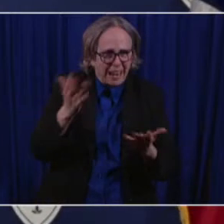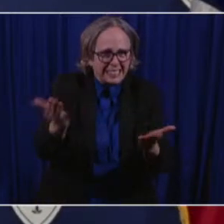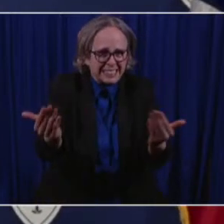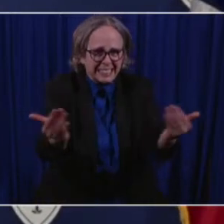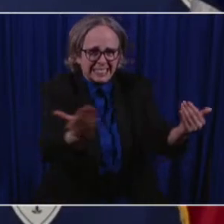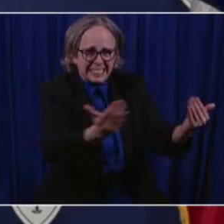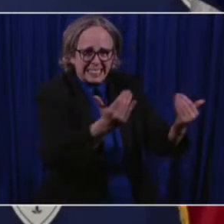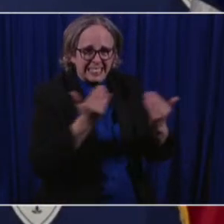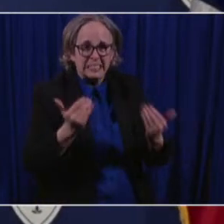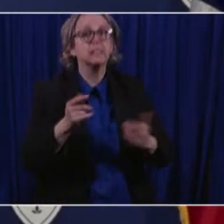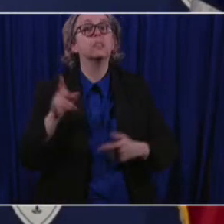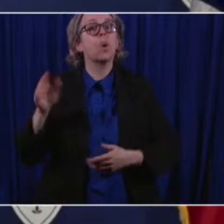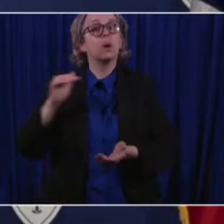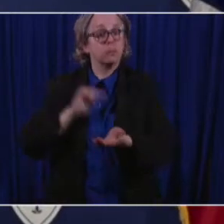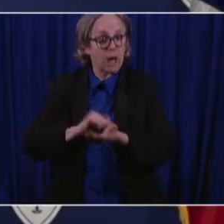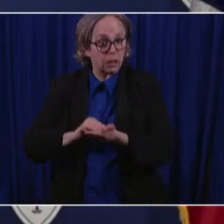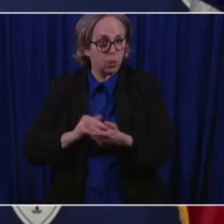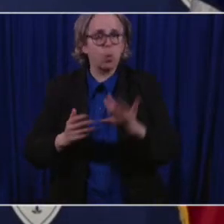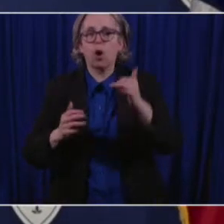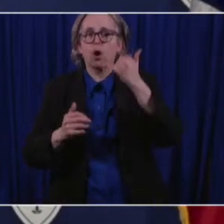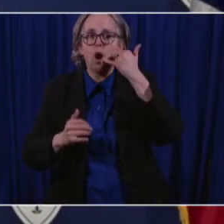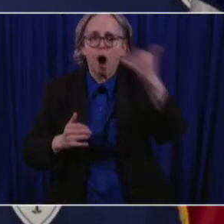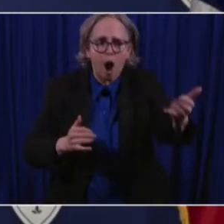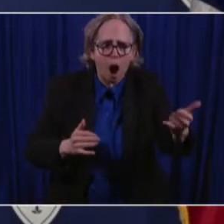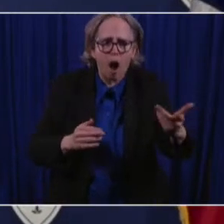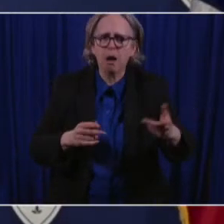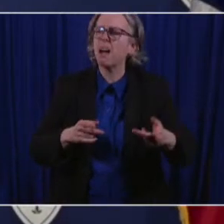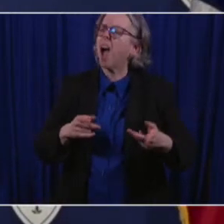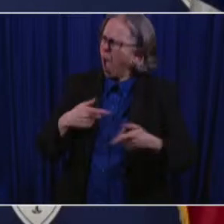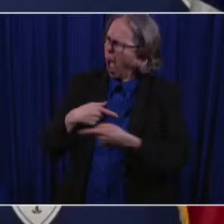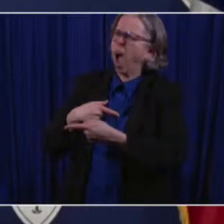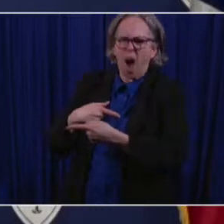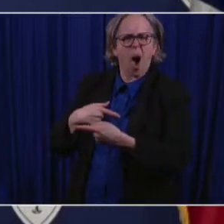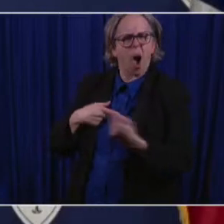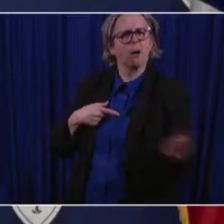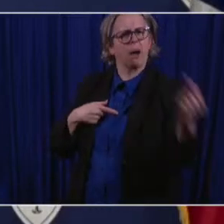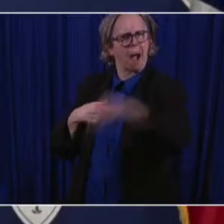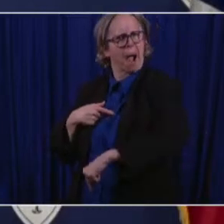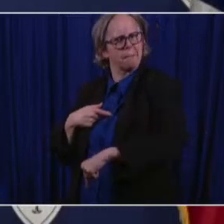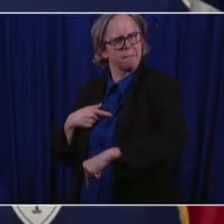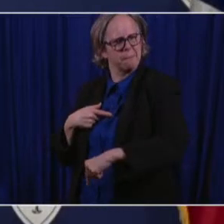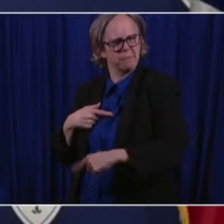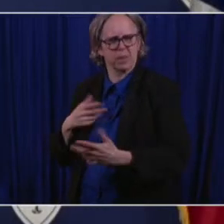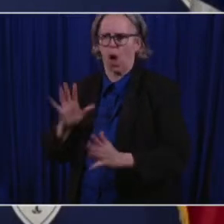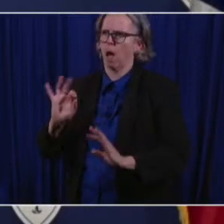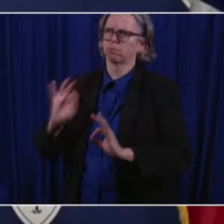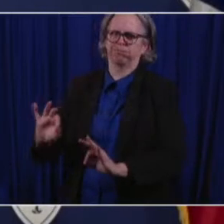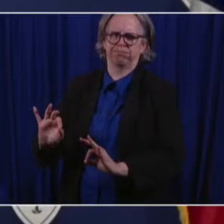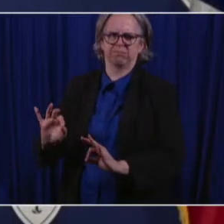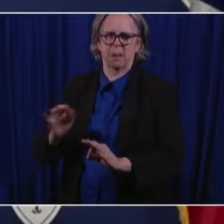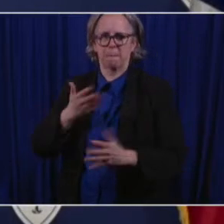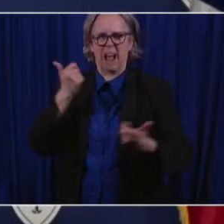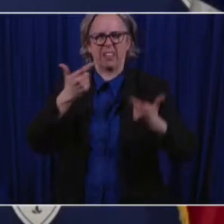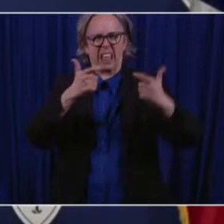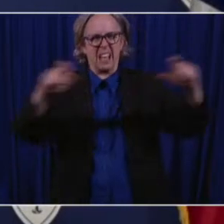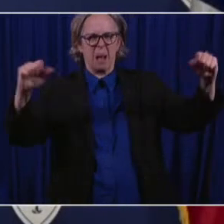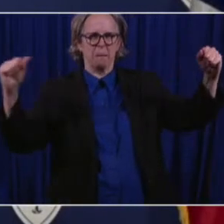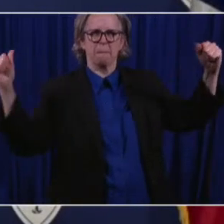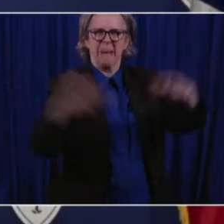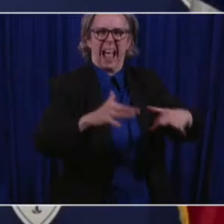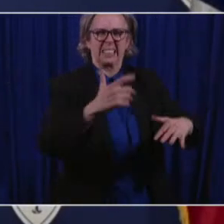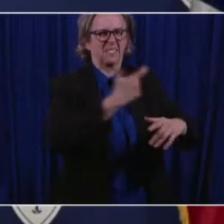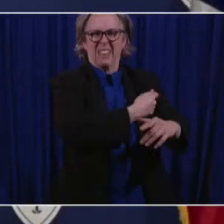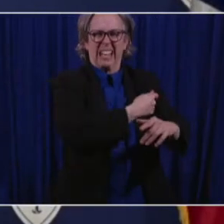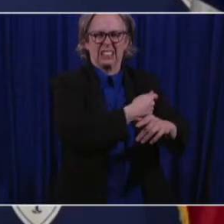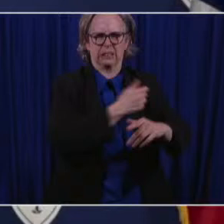much more likely to get the vaccine than if they had to go to a mass vaccination site or if they had to go someplace that they're not familiar with going.